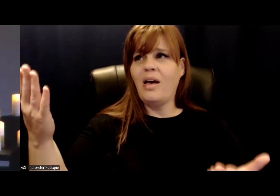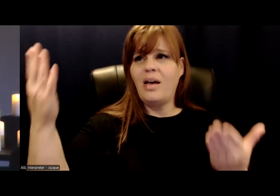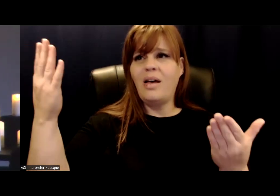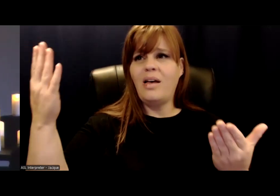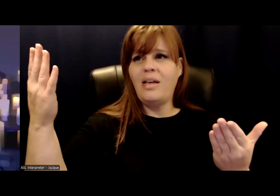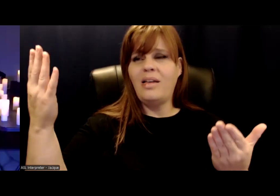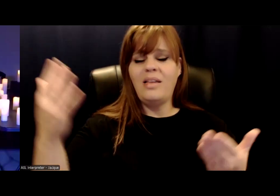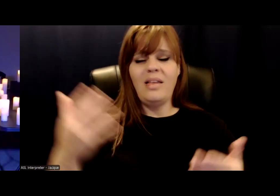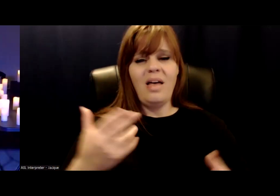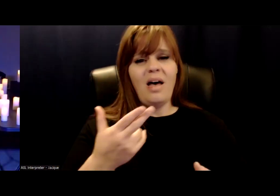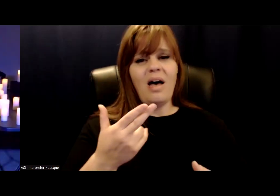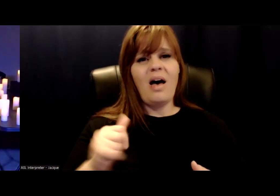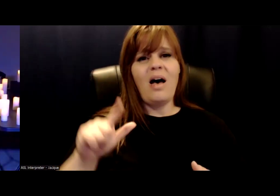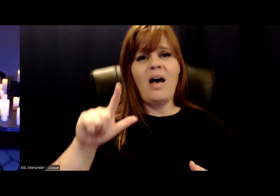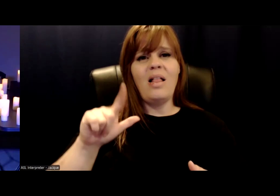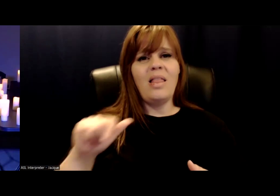hallelujah,